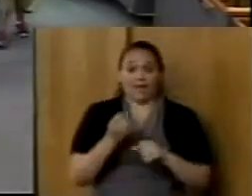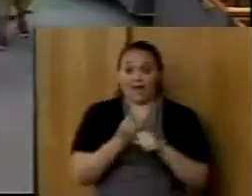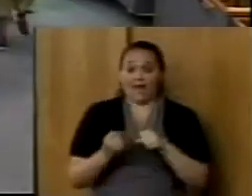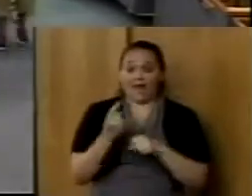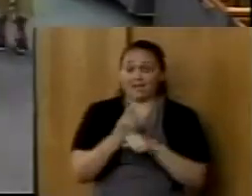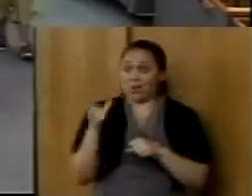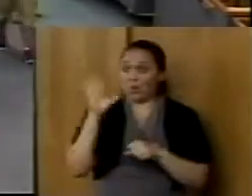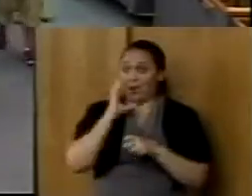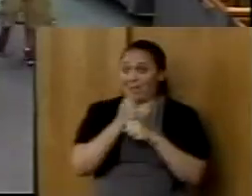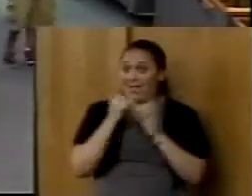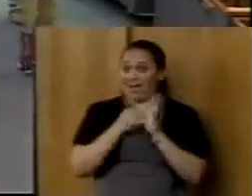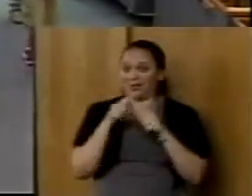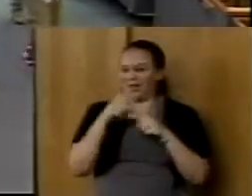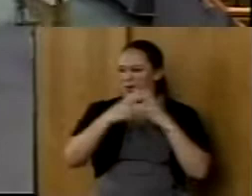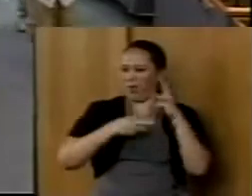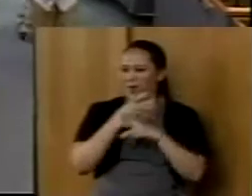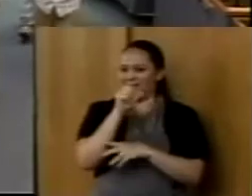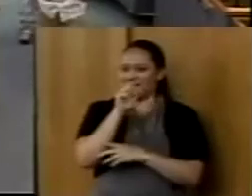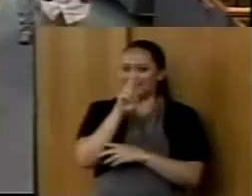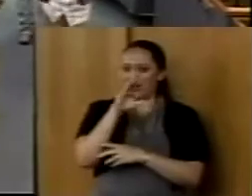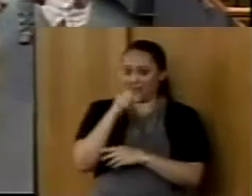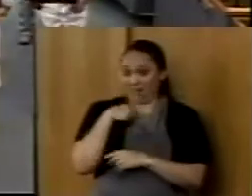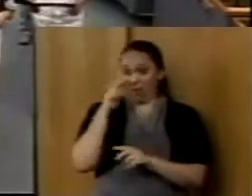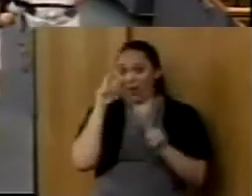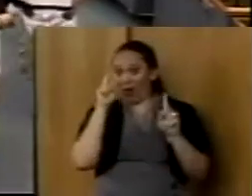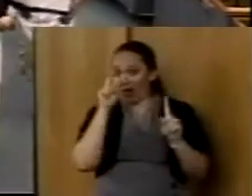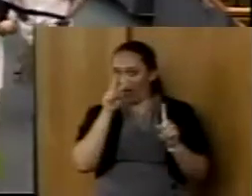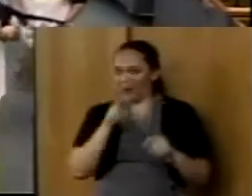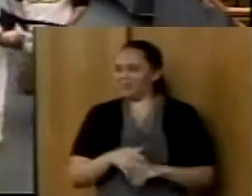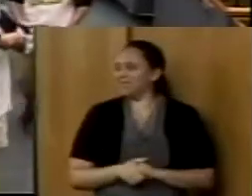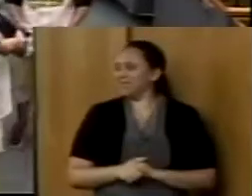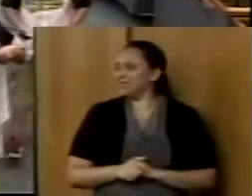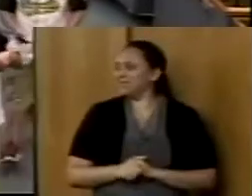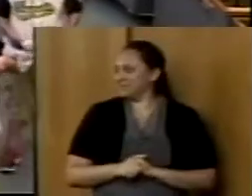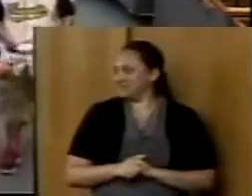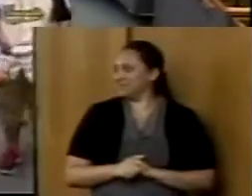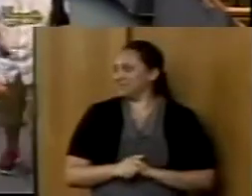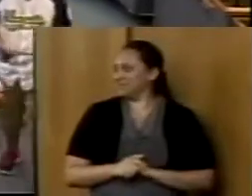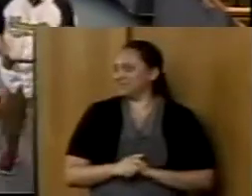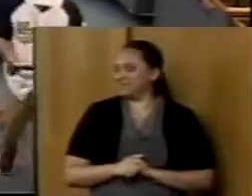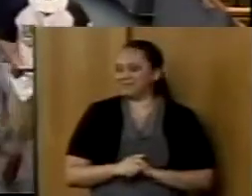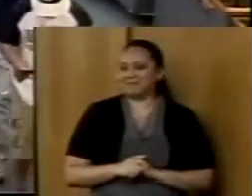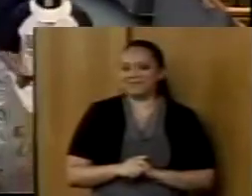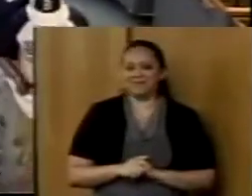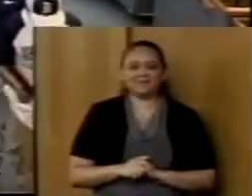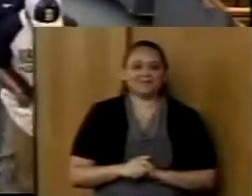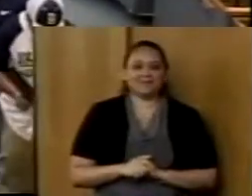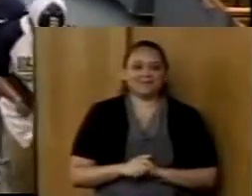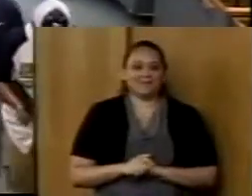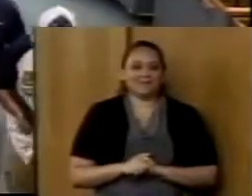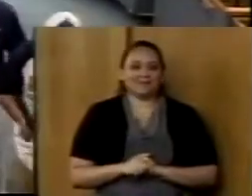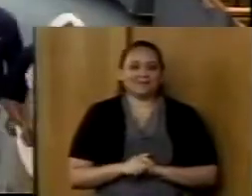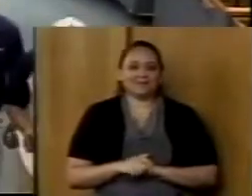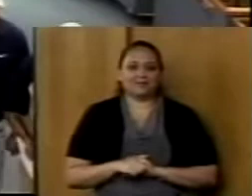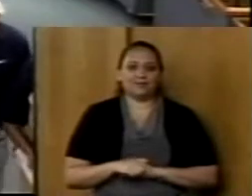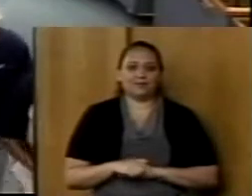Next year, you'll make it to the World Series. I am looking forward to that. You will do it. Give it a name, it'll happen.